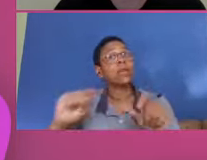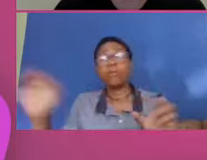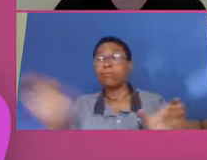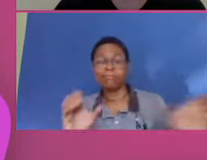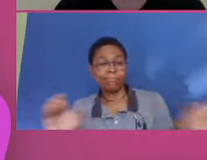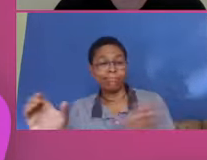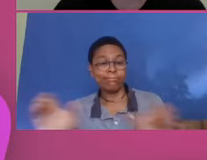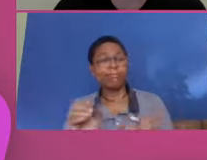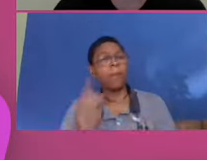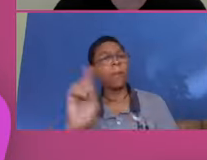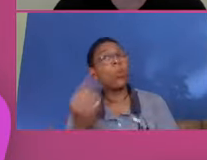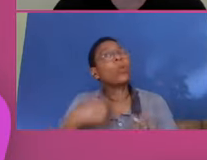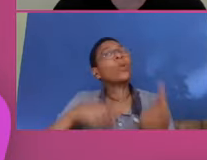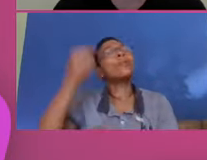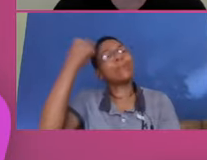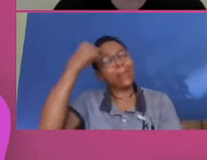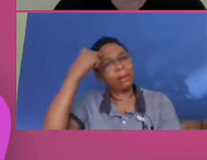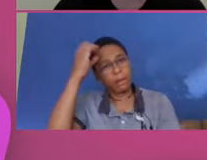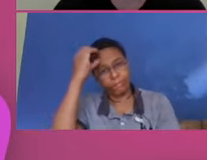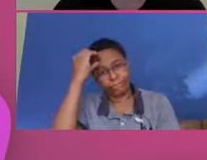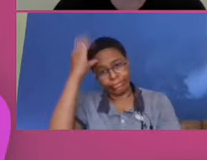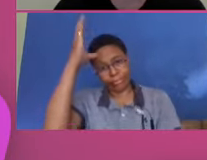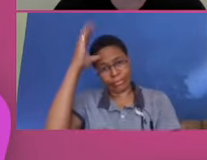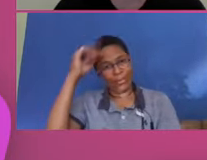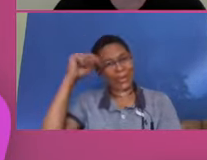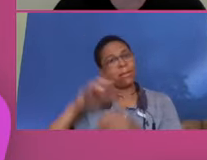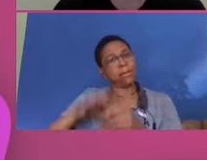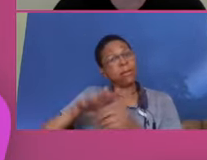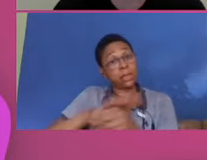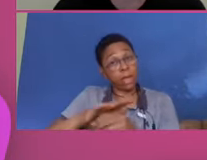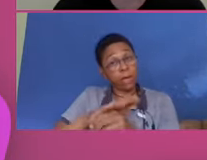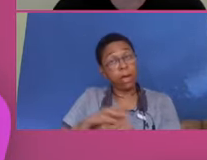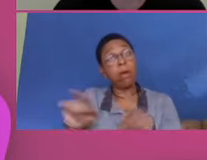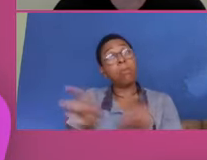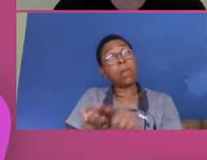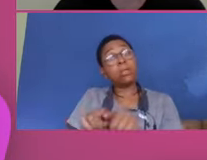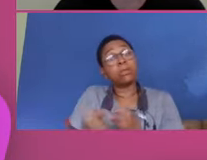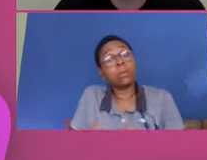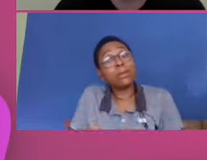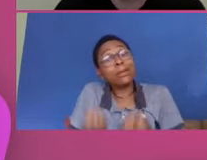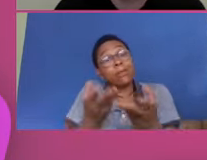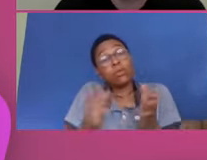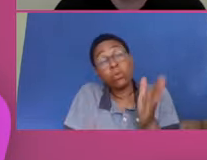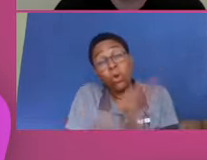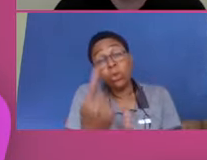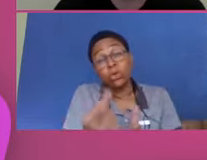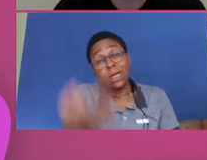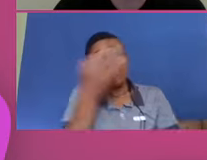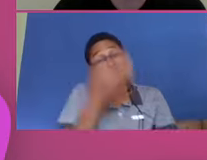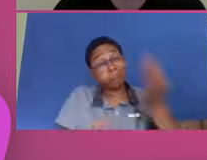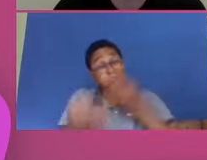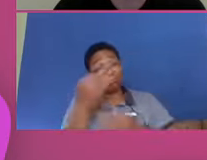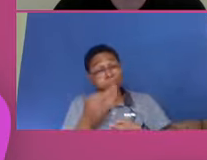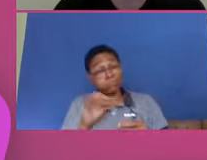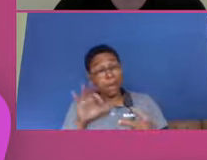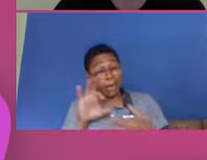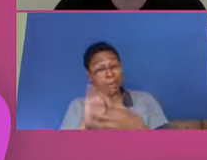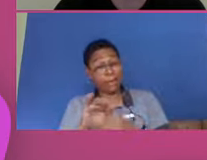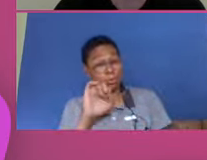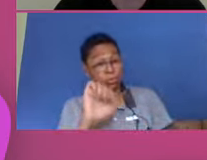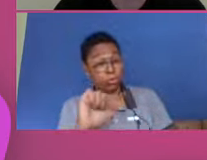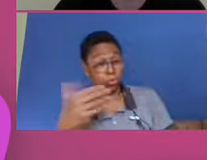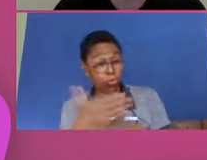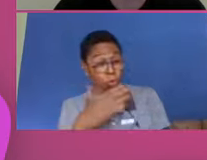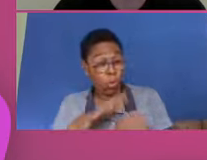share practice. We also aim to support practical implementation of government guidance across the dance sector to